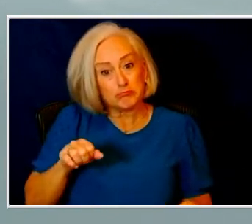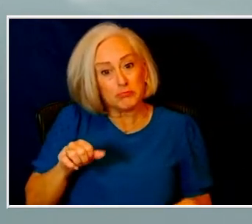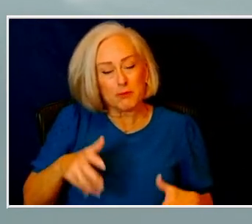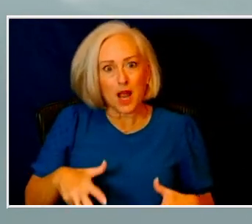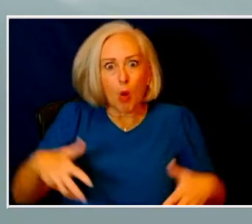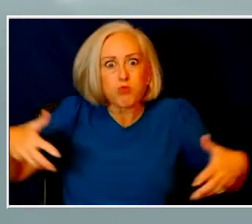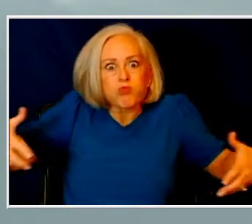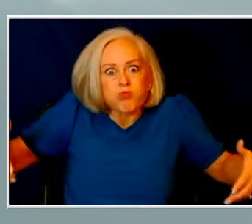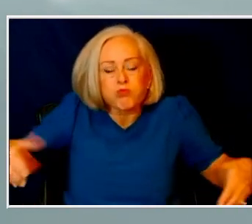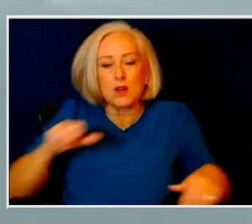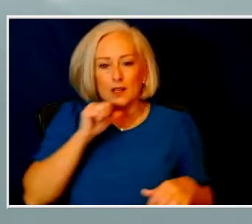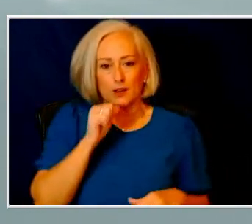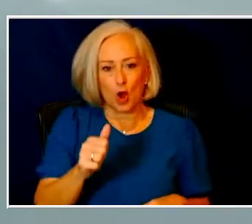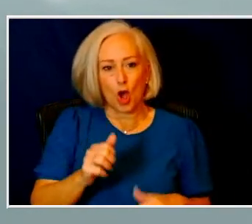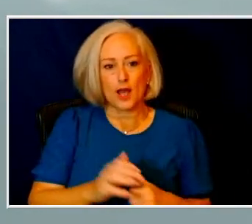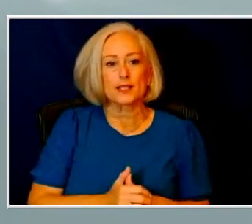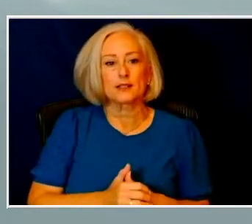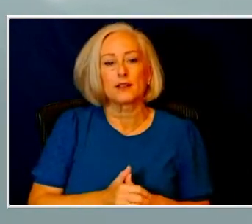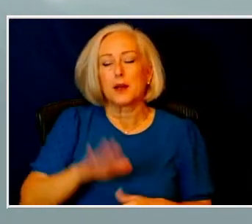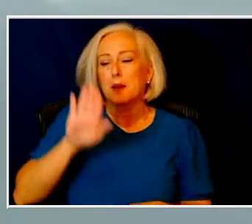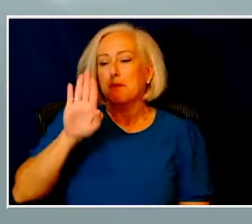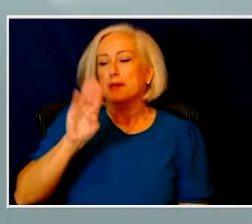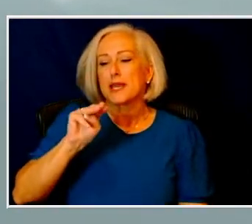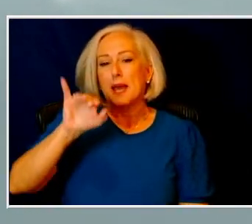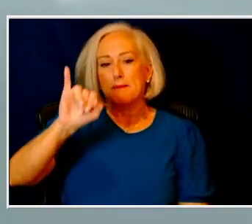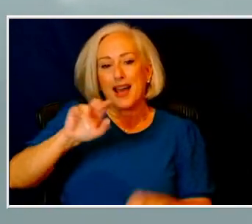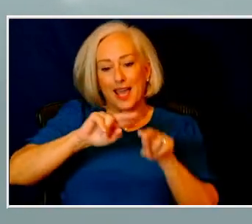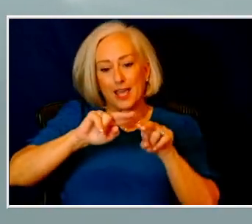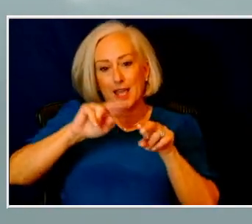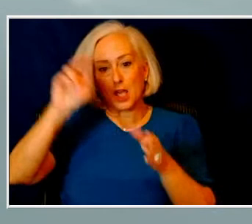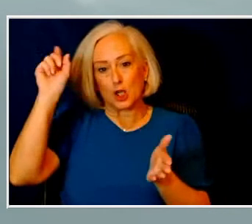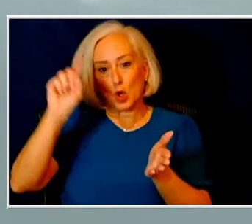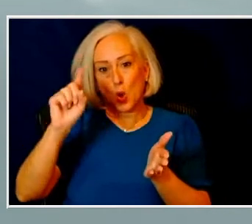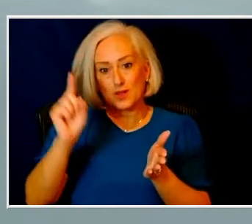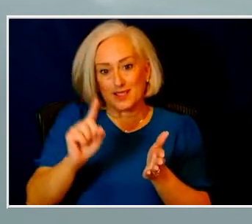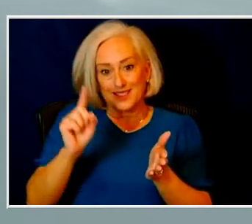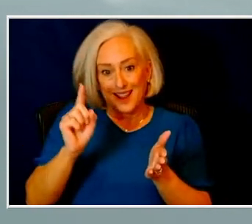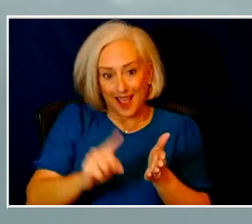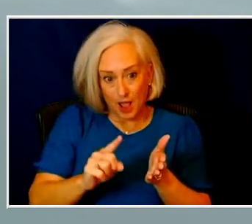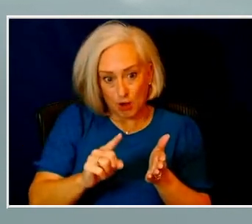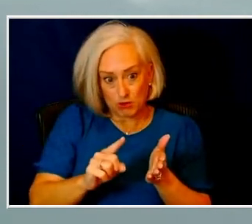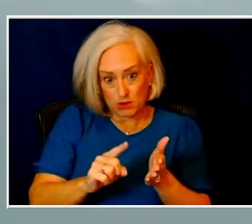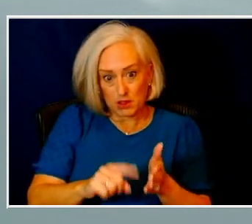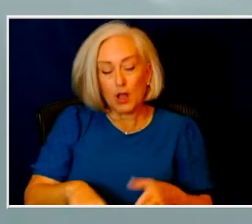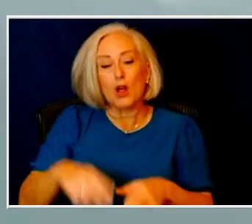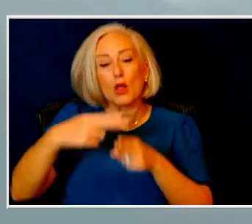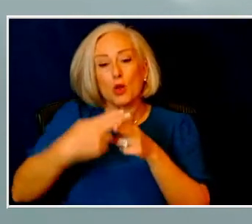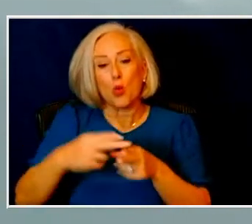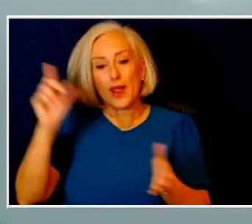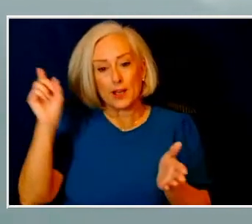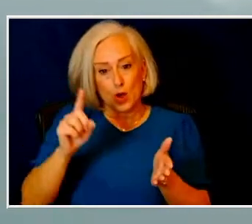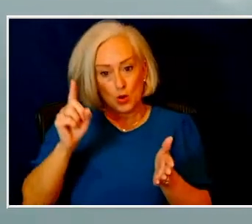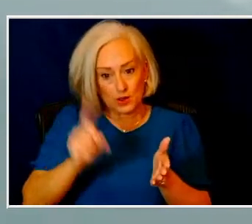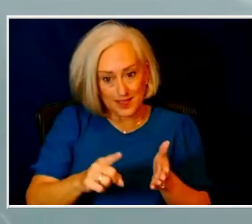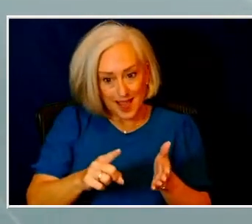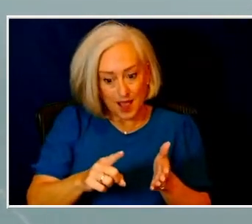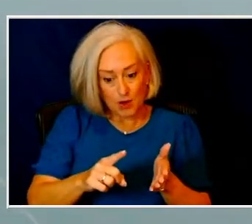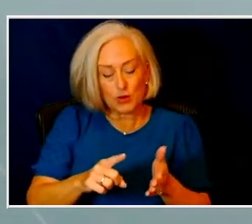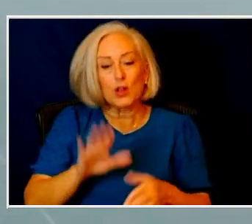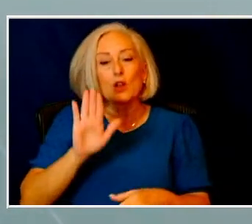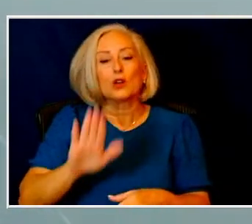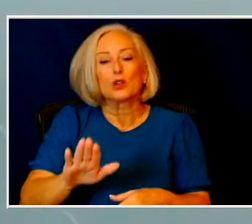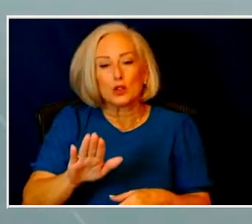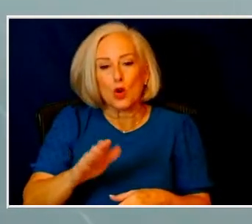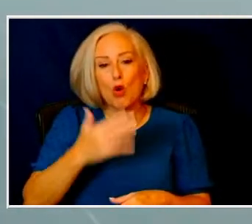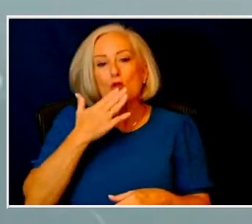goes down and the weight goes down by 10%, then your numbers of your cholesterol and your glucose, all those things tend to improve at a 10%